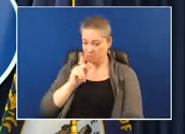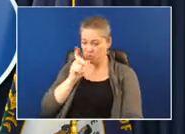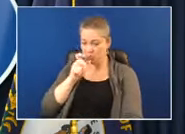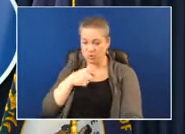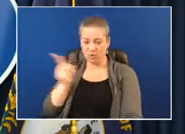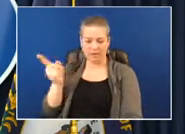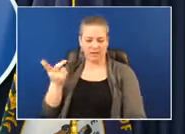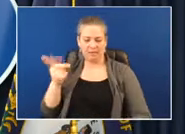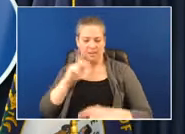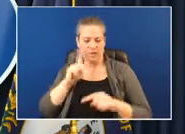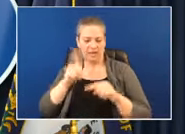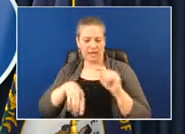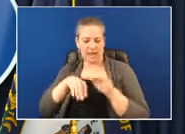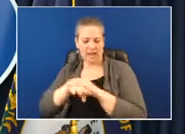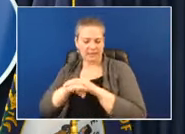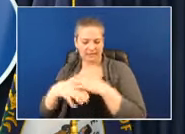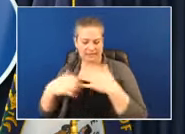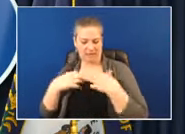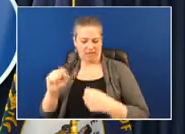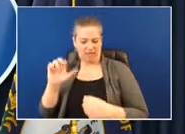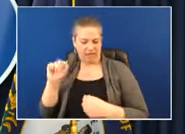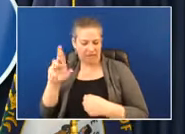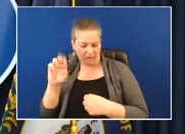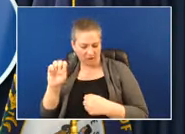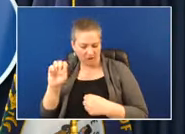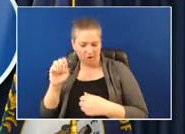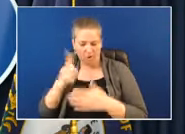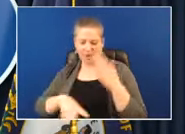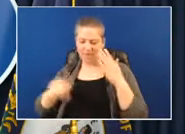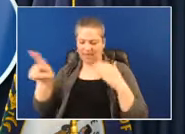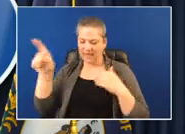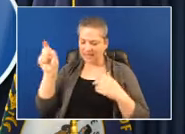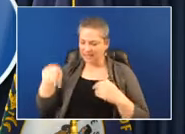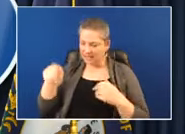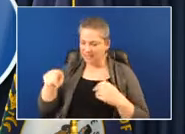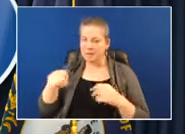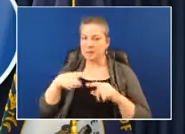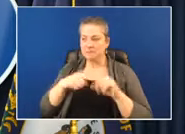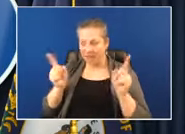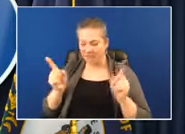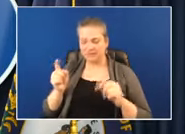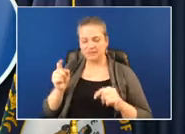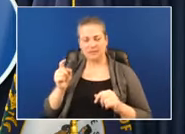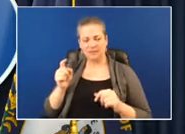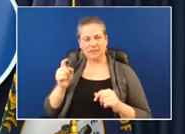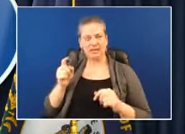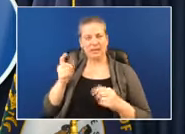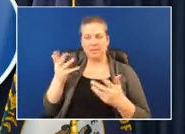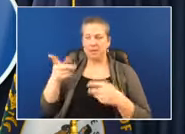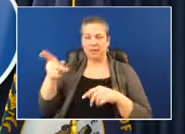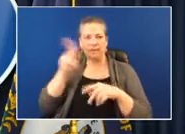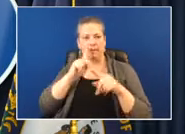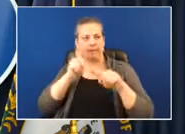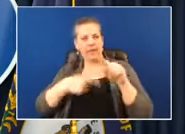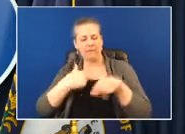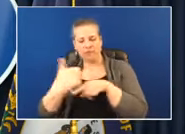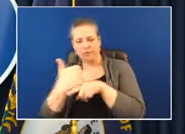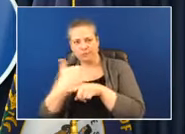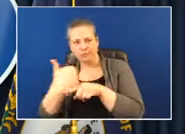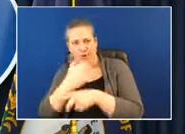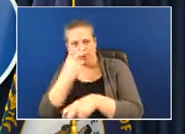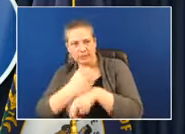access the health care that they may need. Those may be transportation problems, fear of a